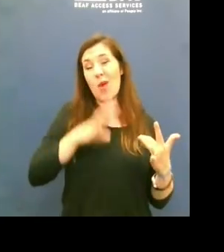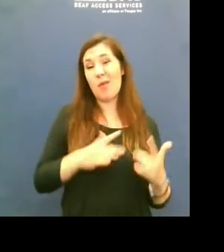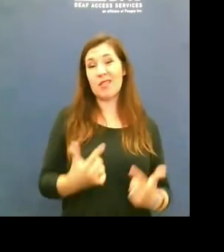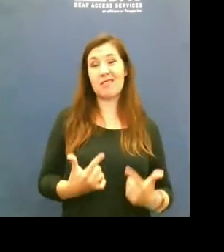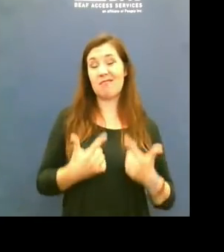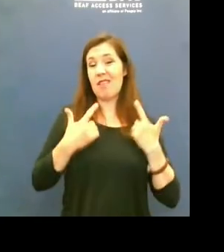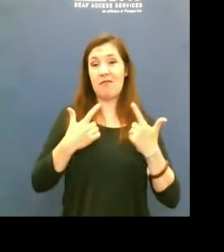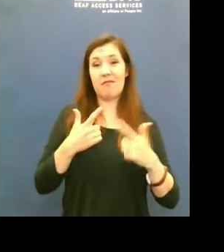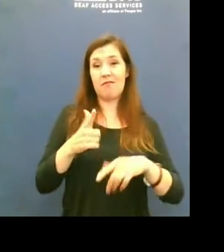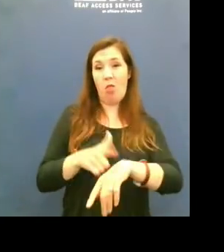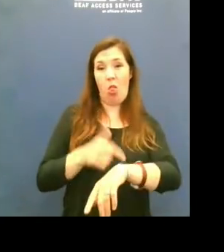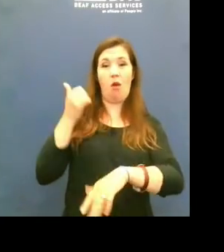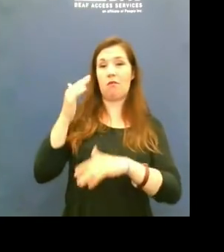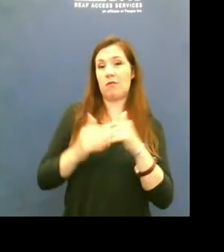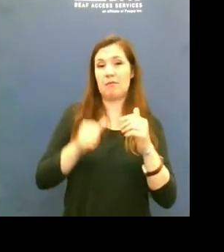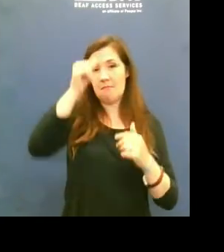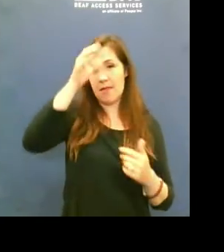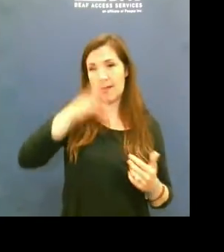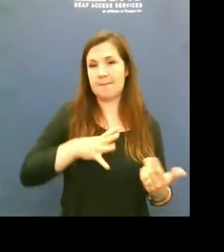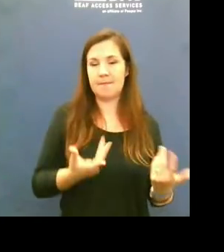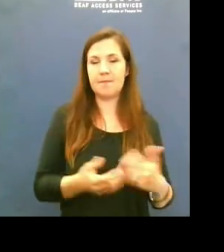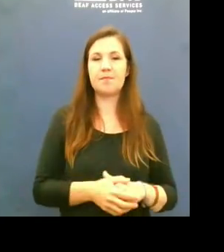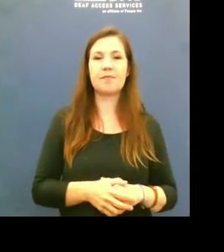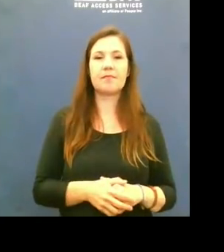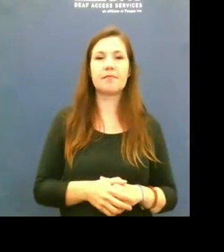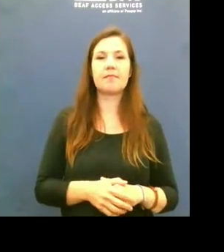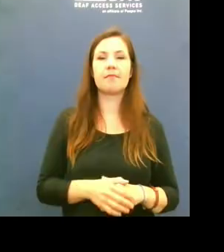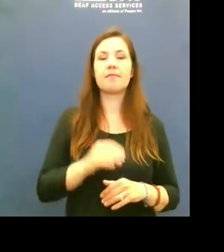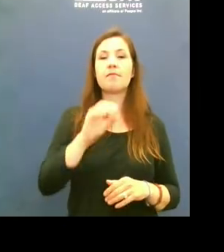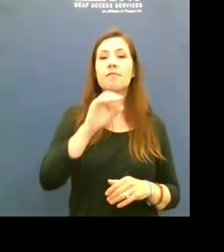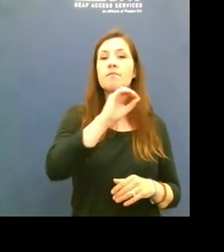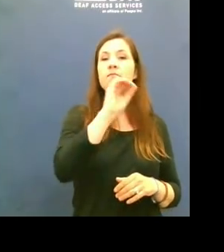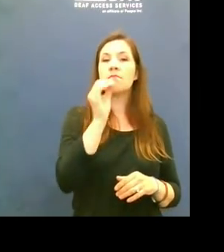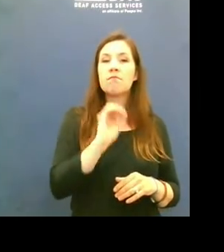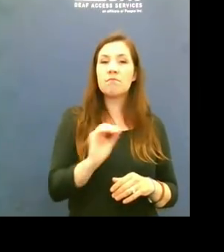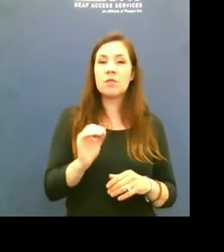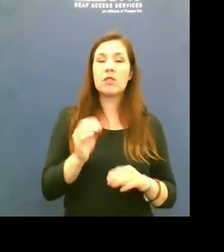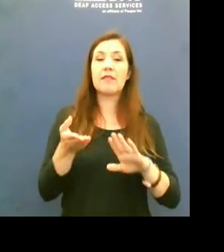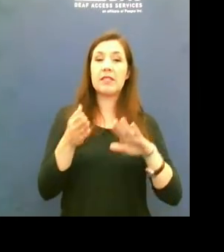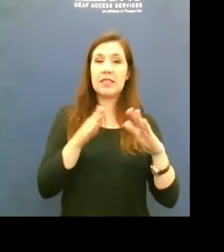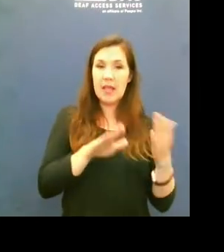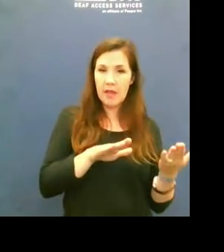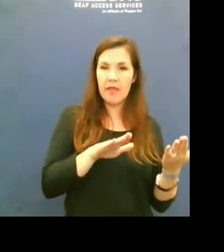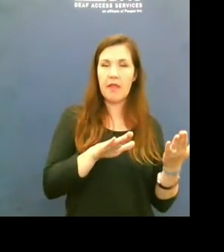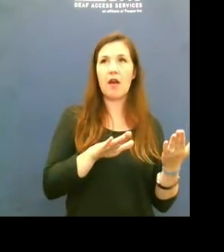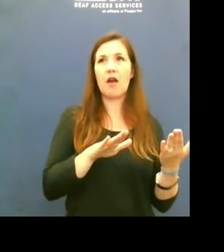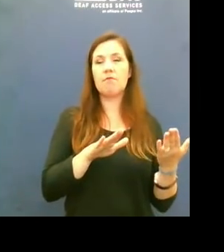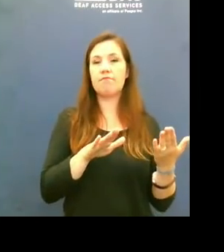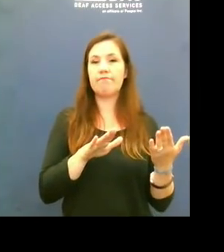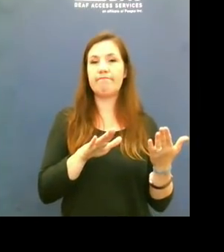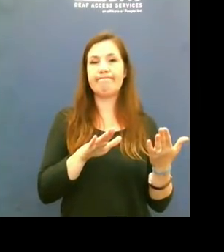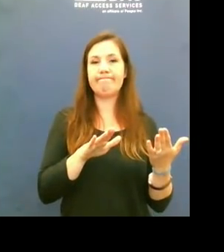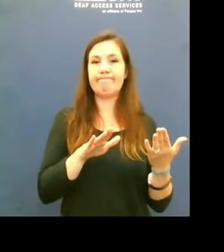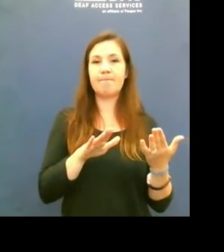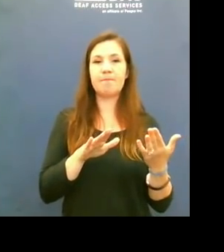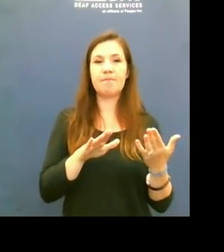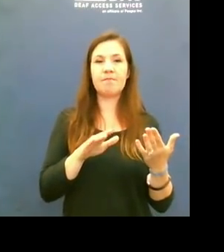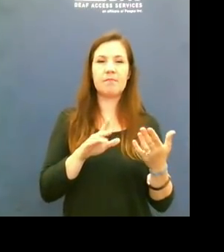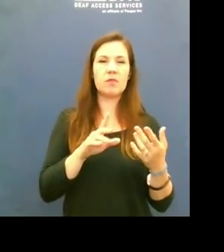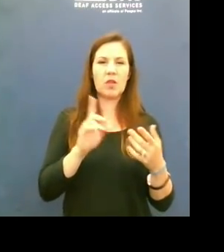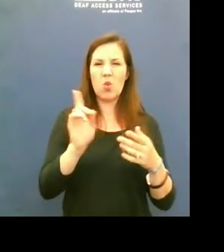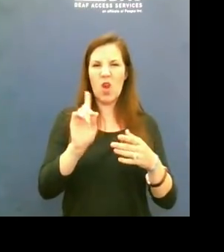outliving males. The percentage of the population for mortality based on mortality is based on